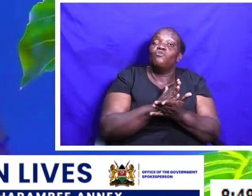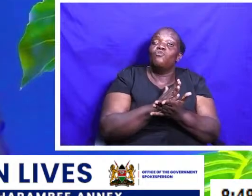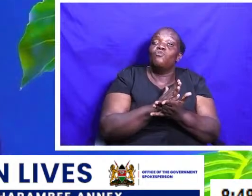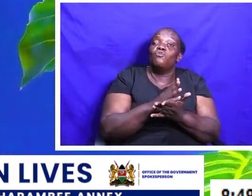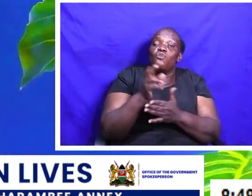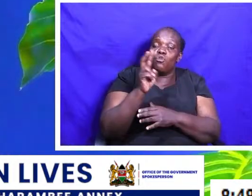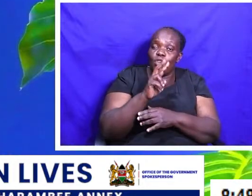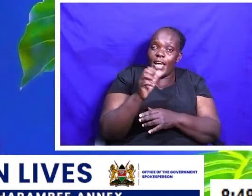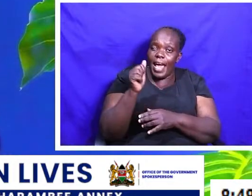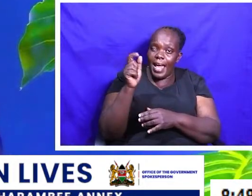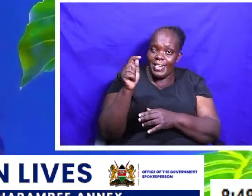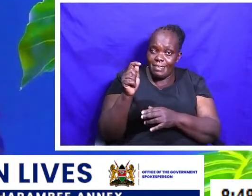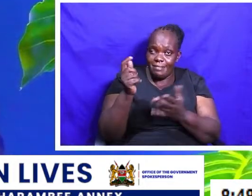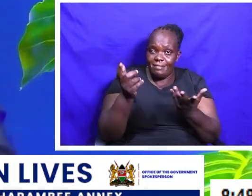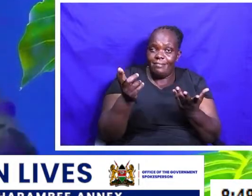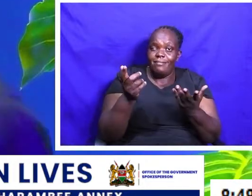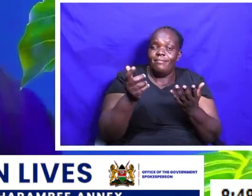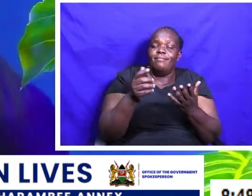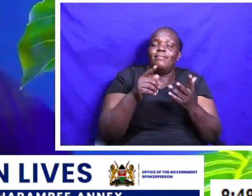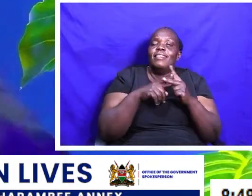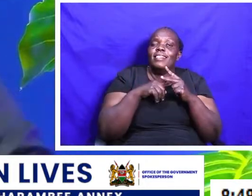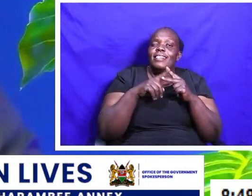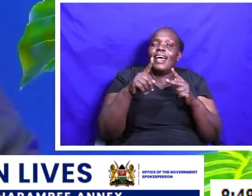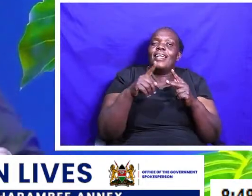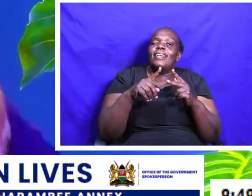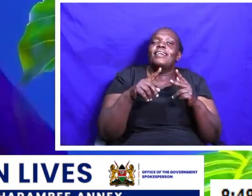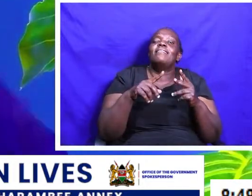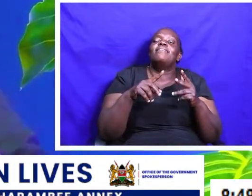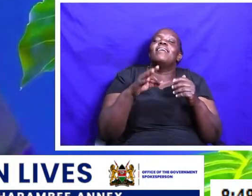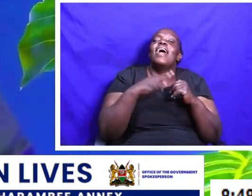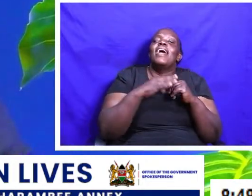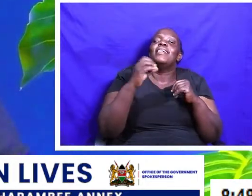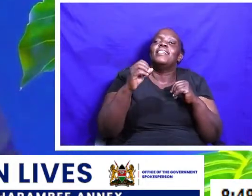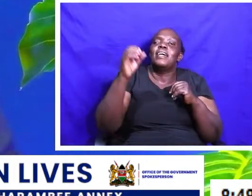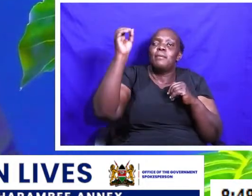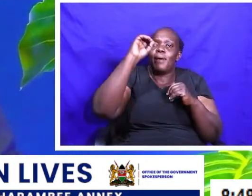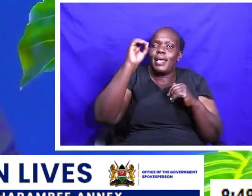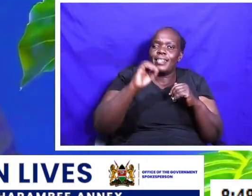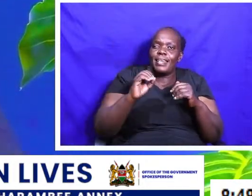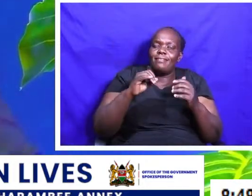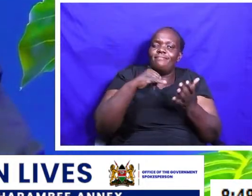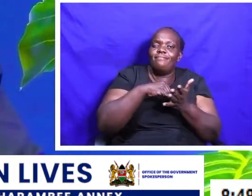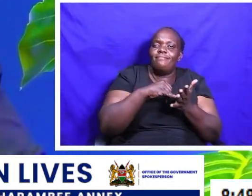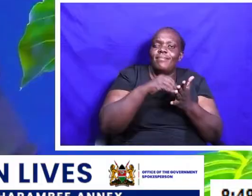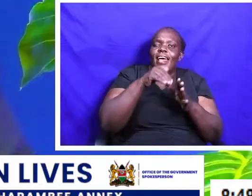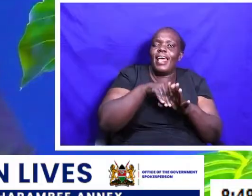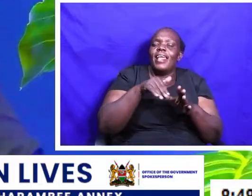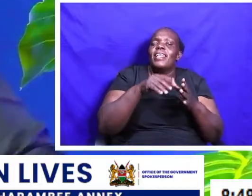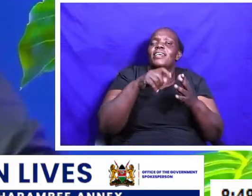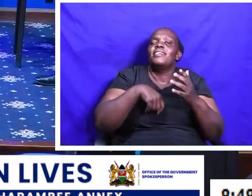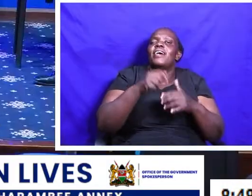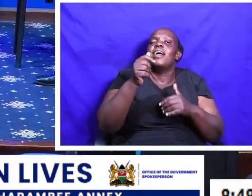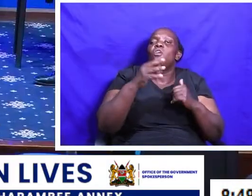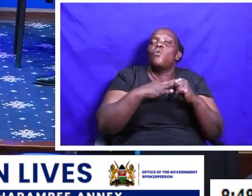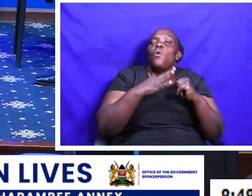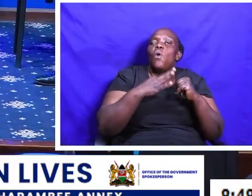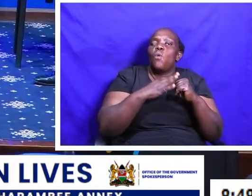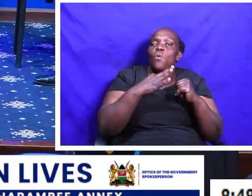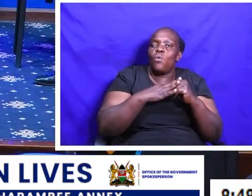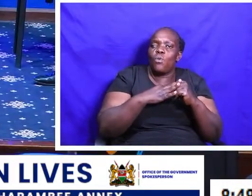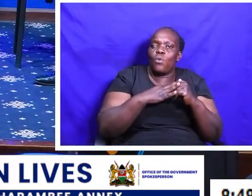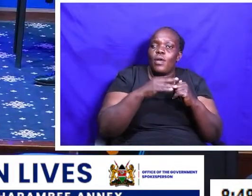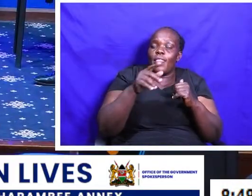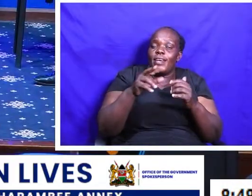are looking at establishing 80 facilities in all 87 wards in Nairobi